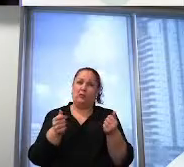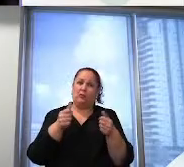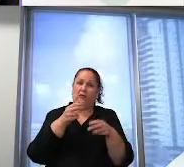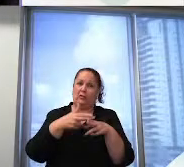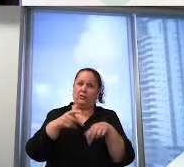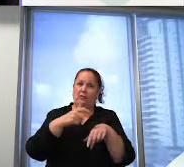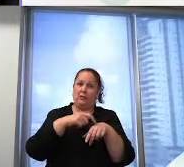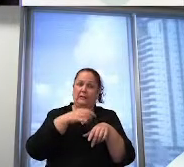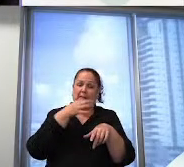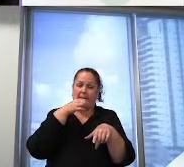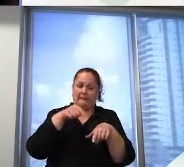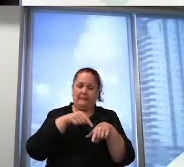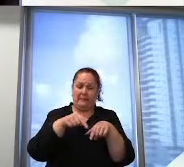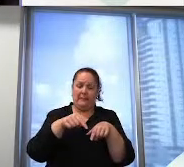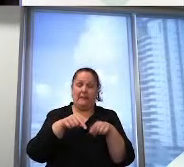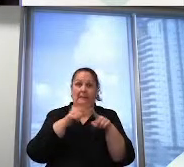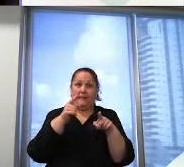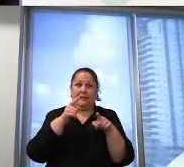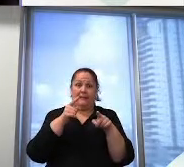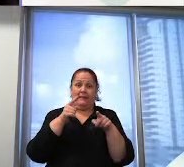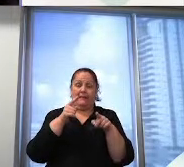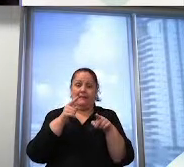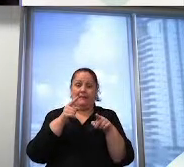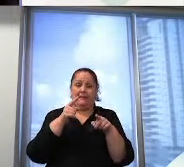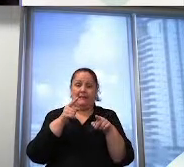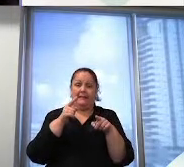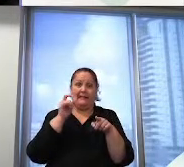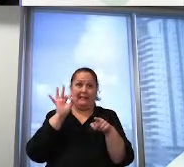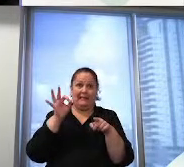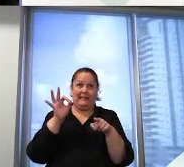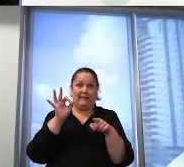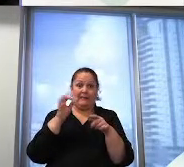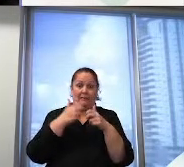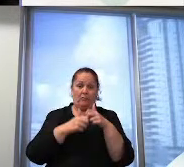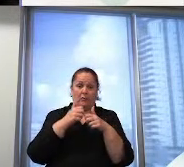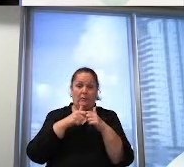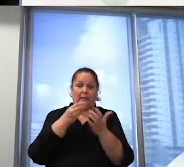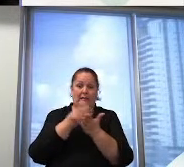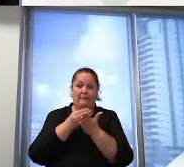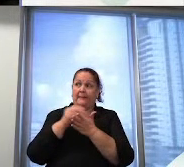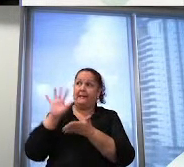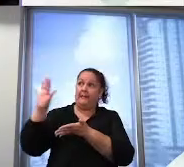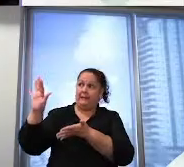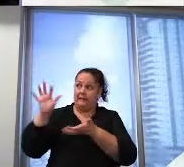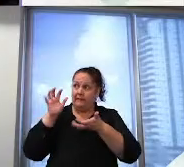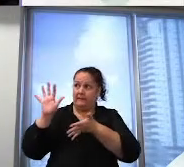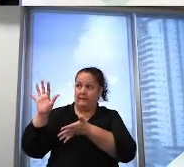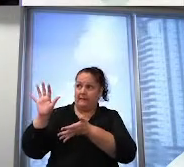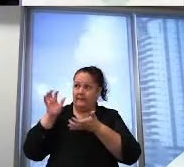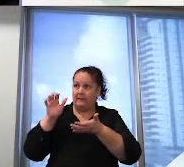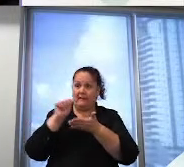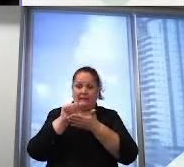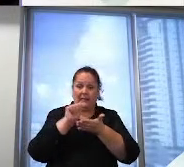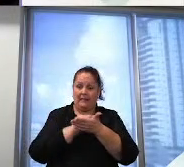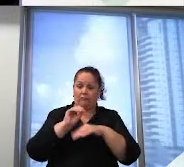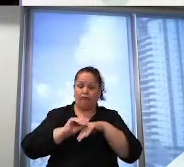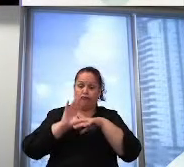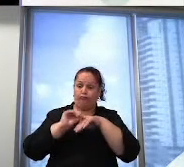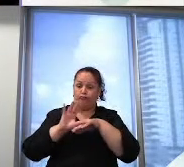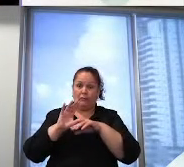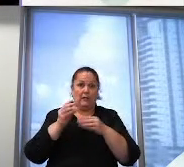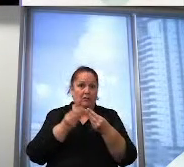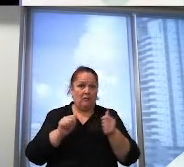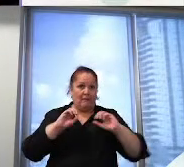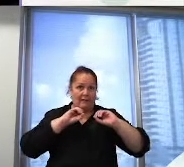short-term solution. If the overall cash issue and funding into our accounts is